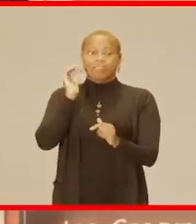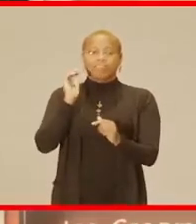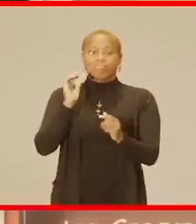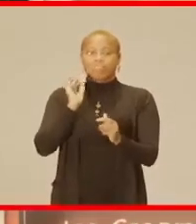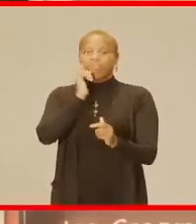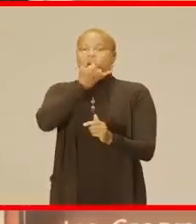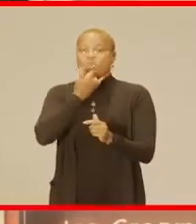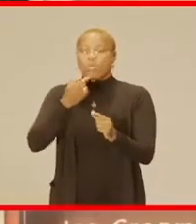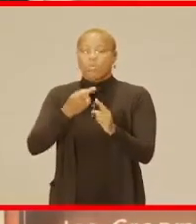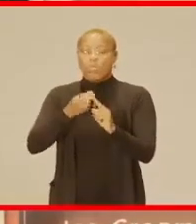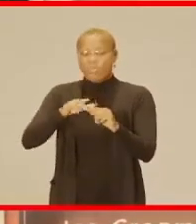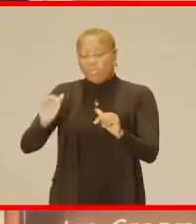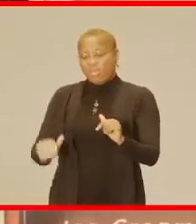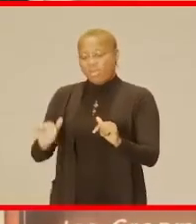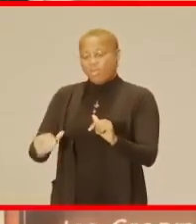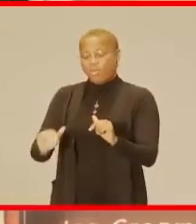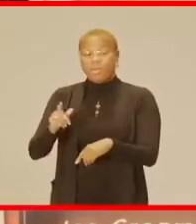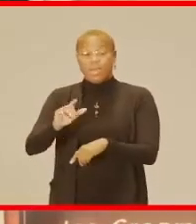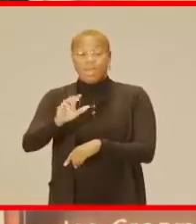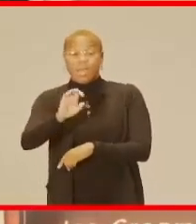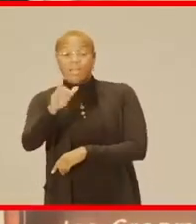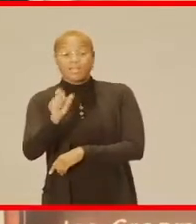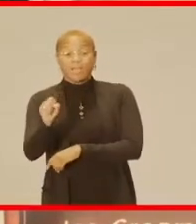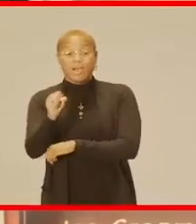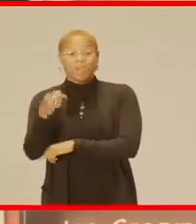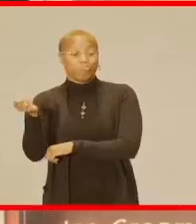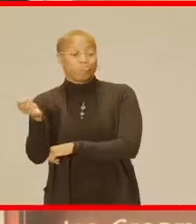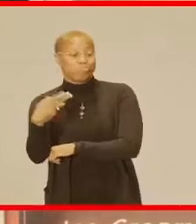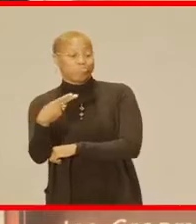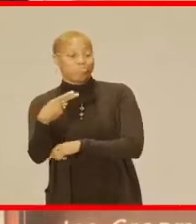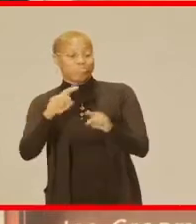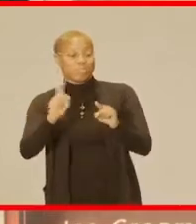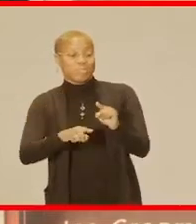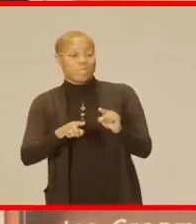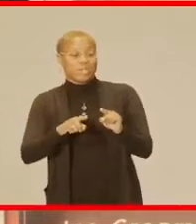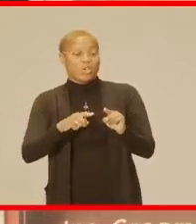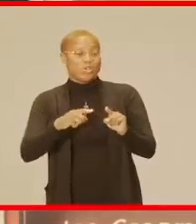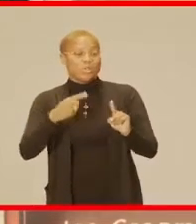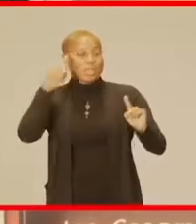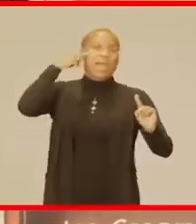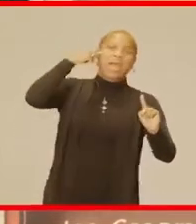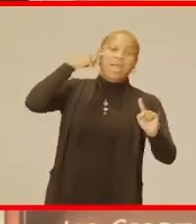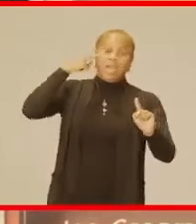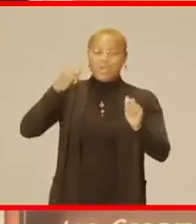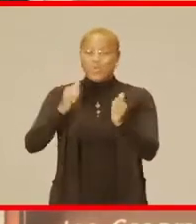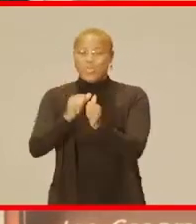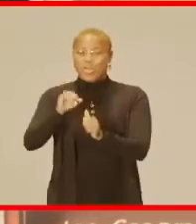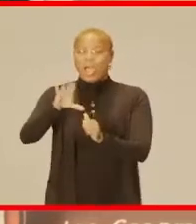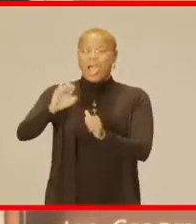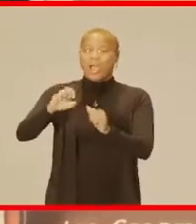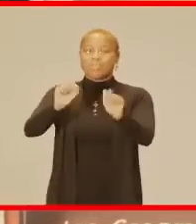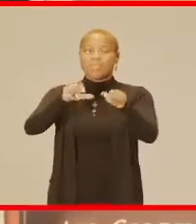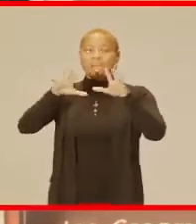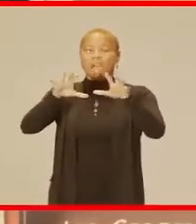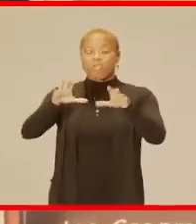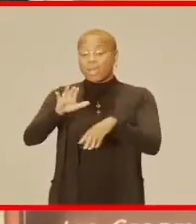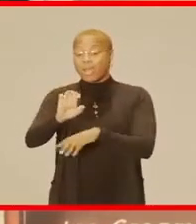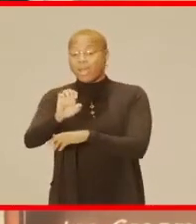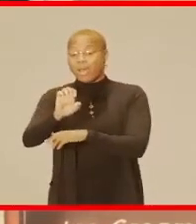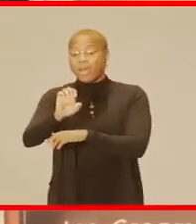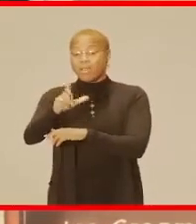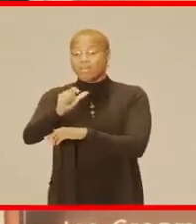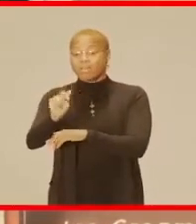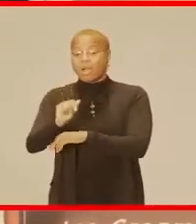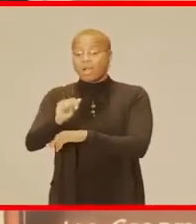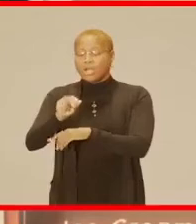ice magic, and Elsa has been taught to suppress her powers ever